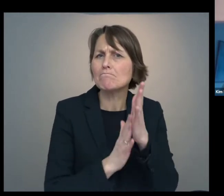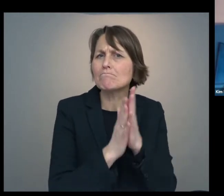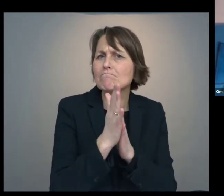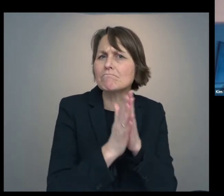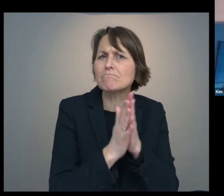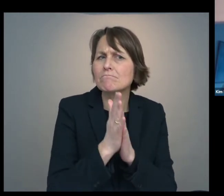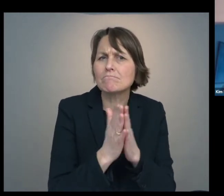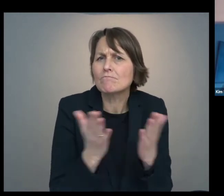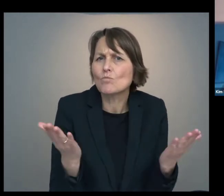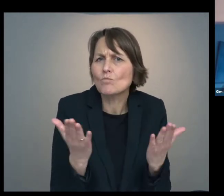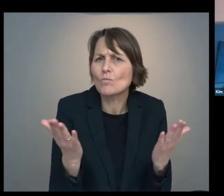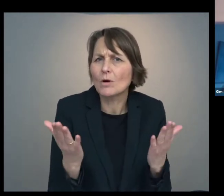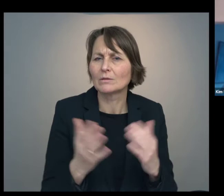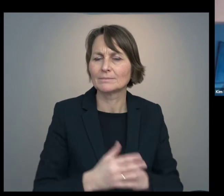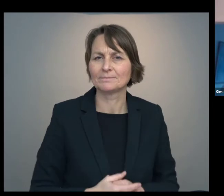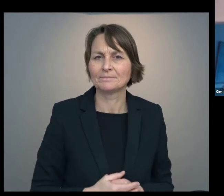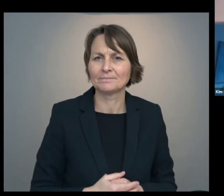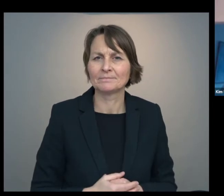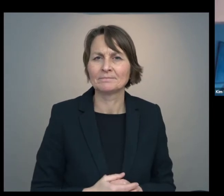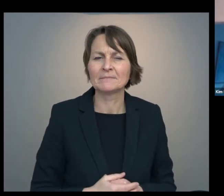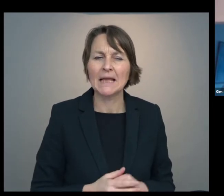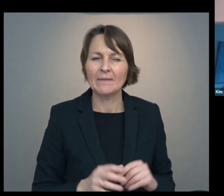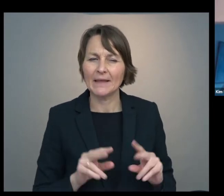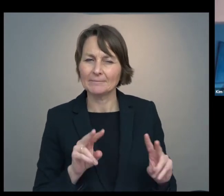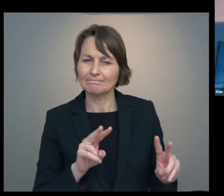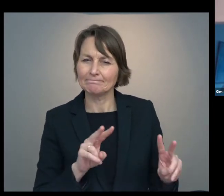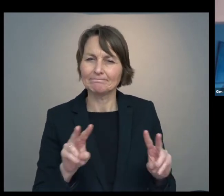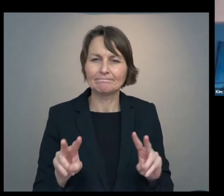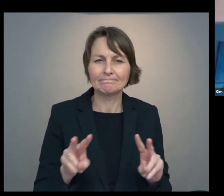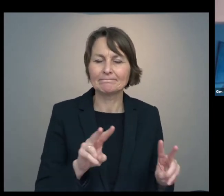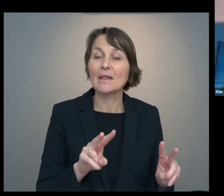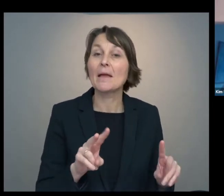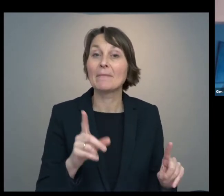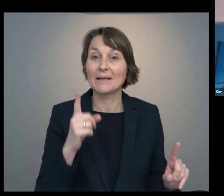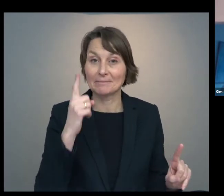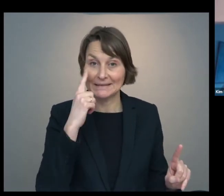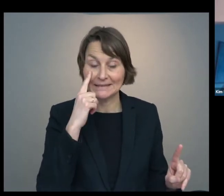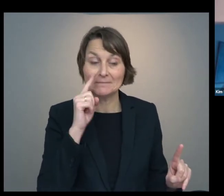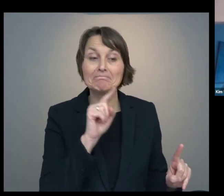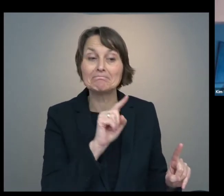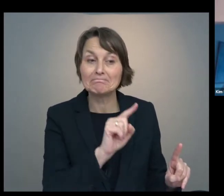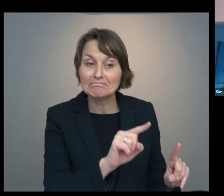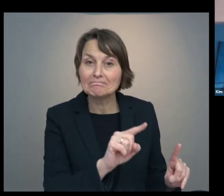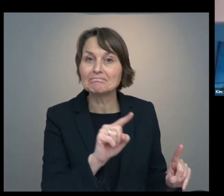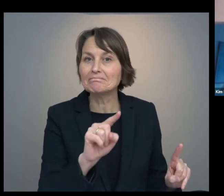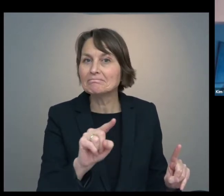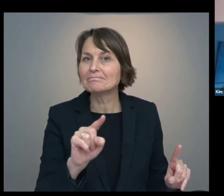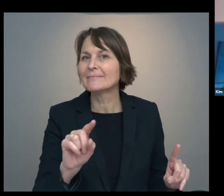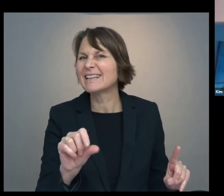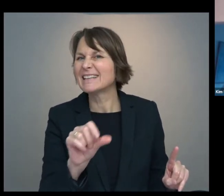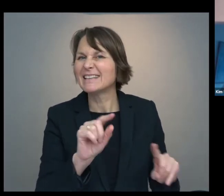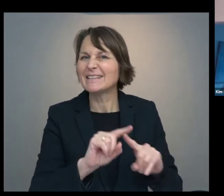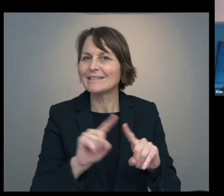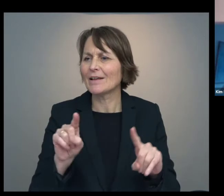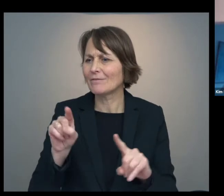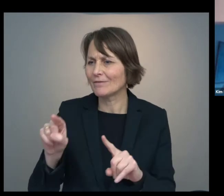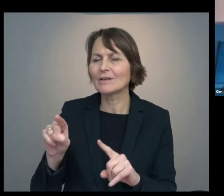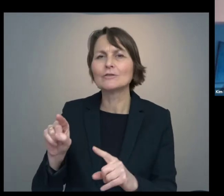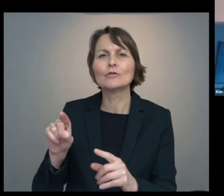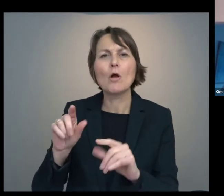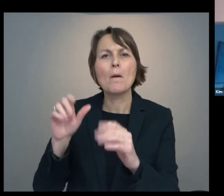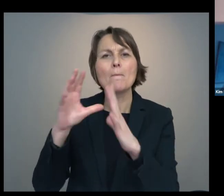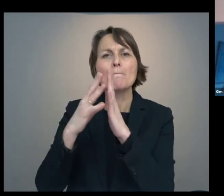motivations the community members have. And how we've proceeded so far, and also what I've noticed in other open